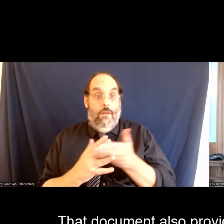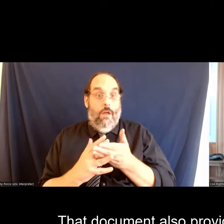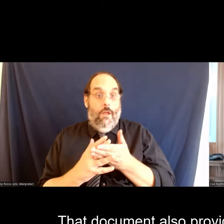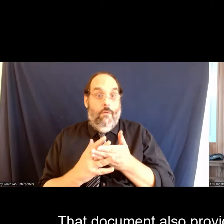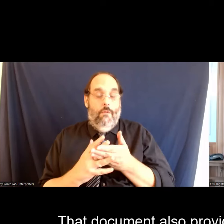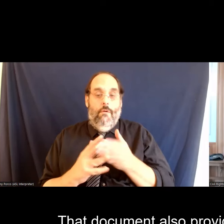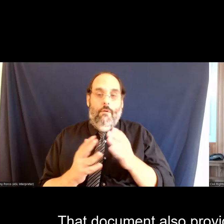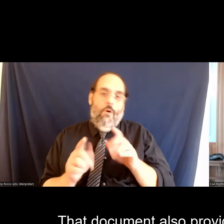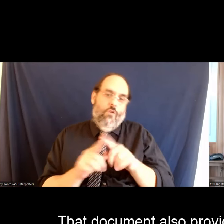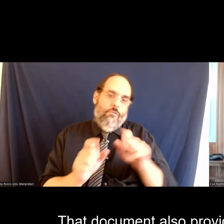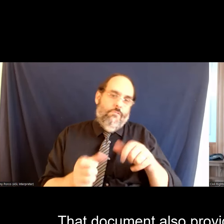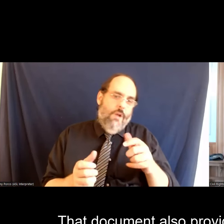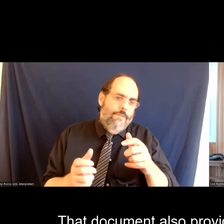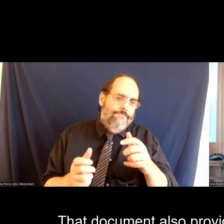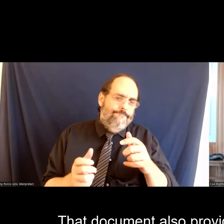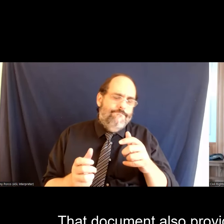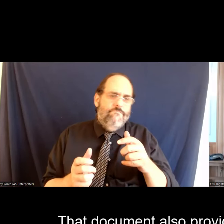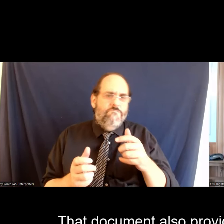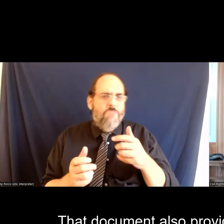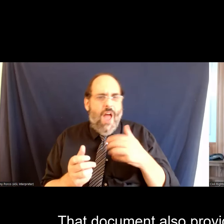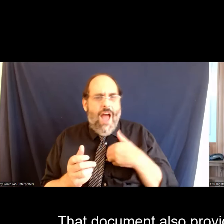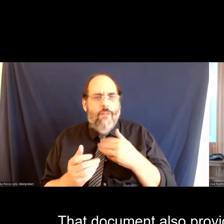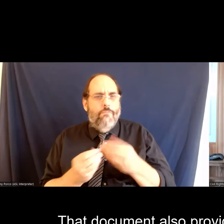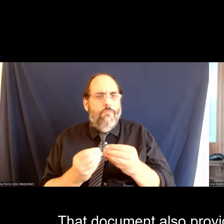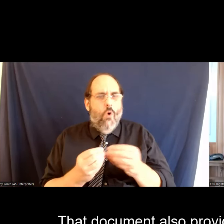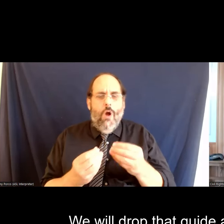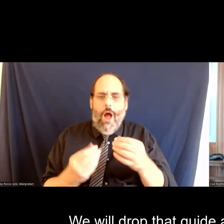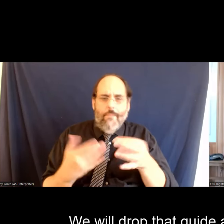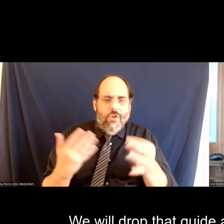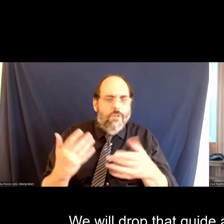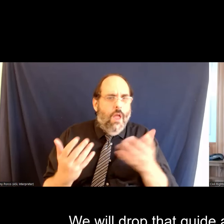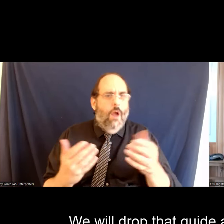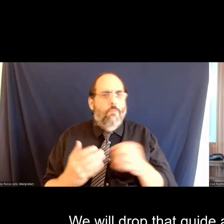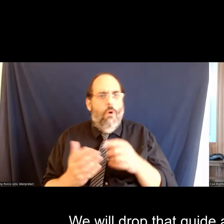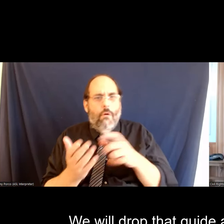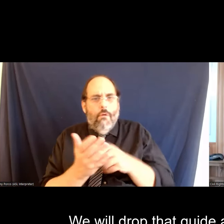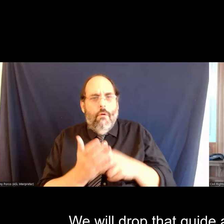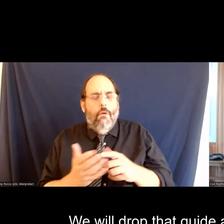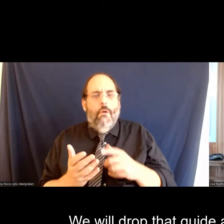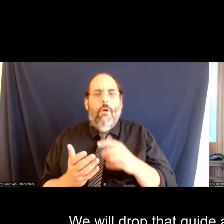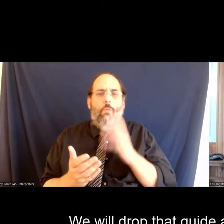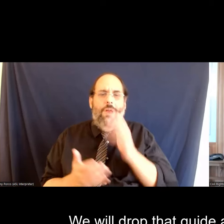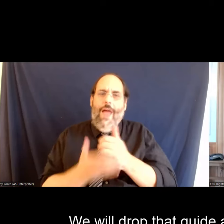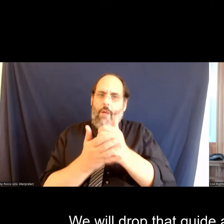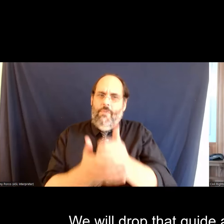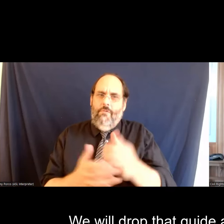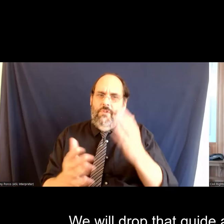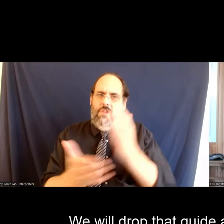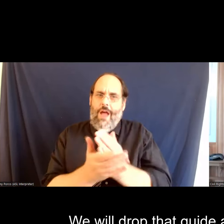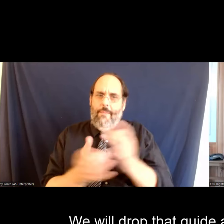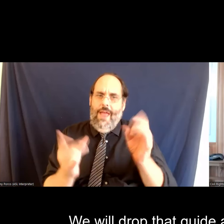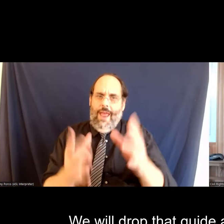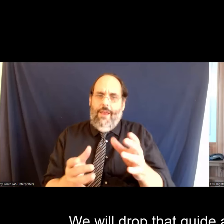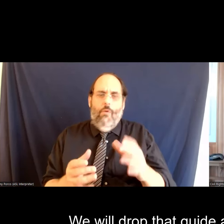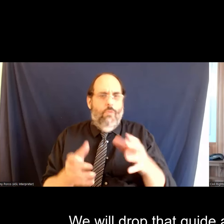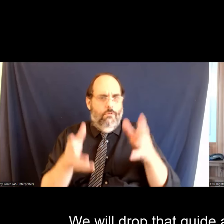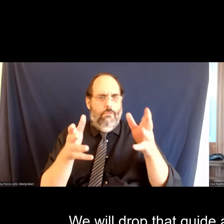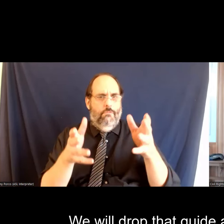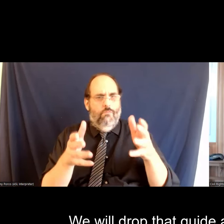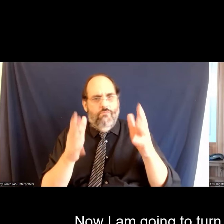helpful resources to combat hate crimes and hate incidents. We'll drop that guide again into the Zoom chat now.